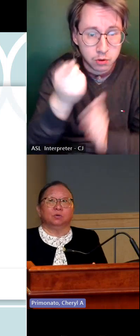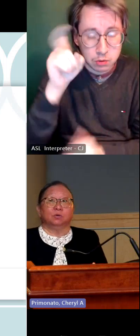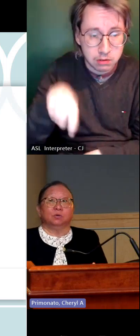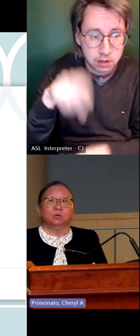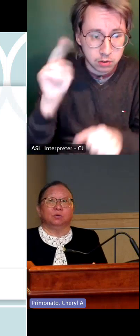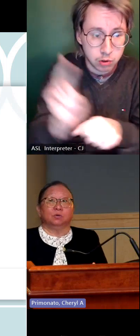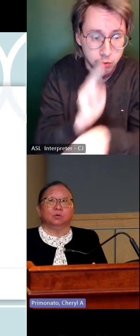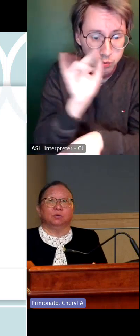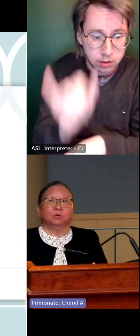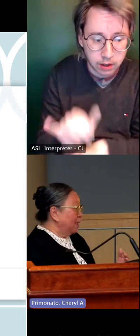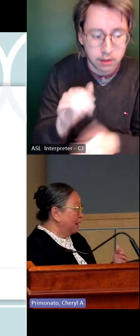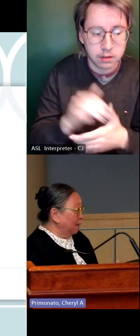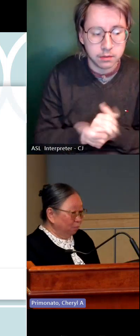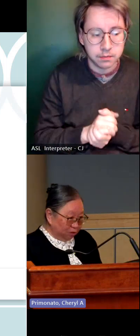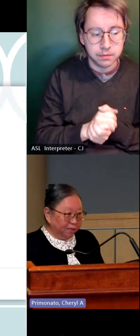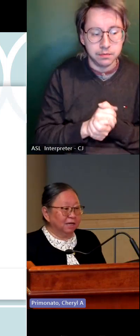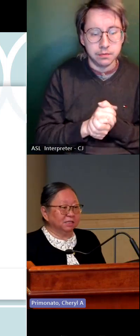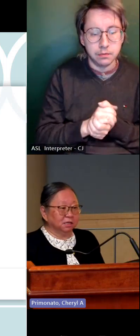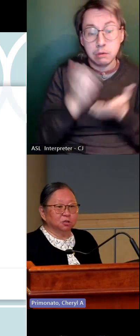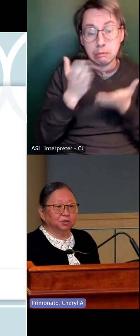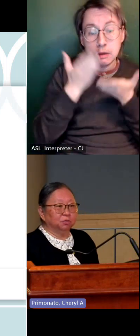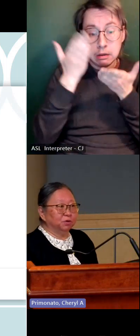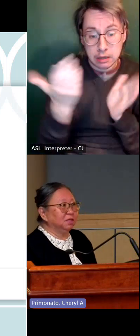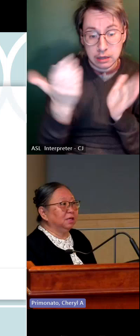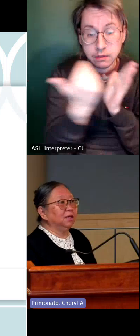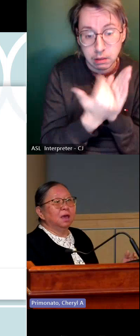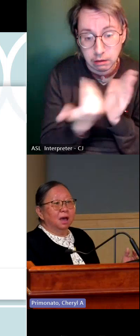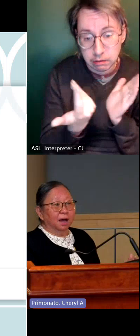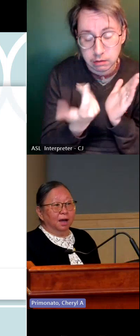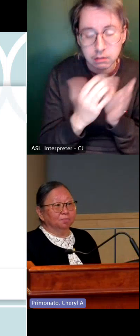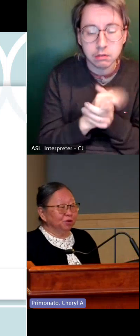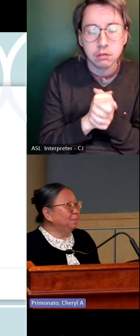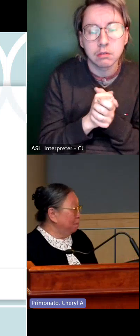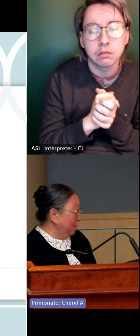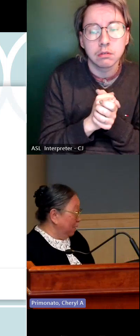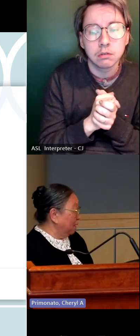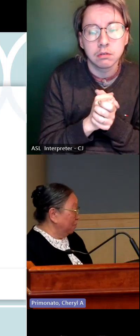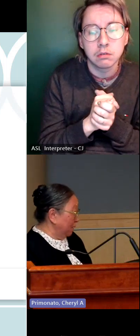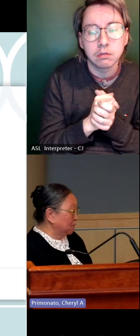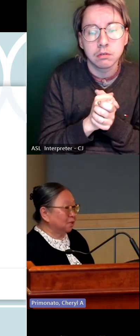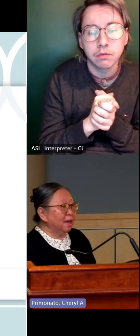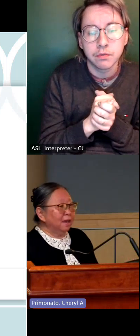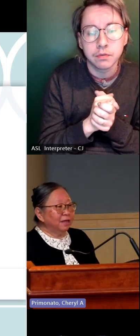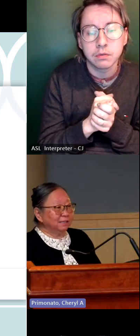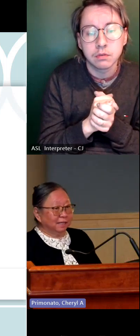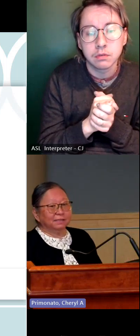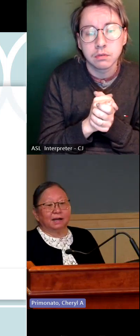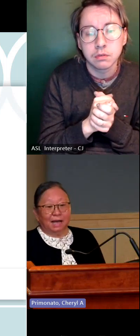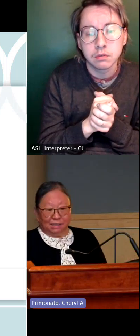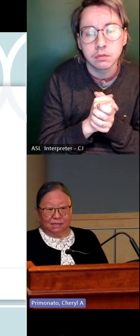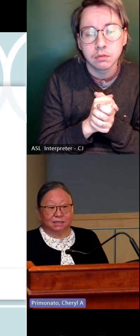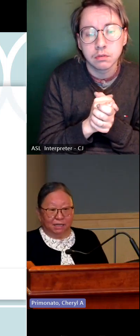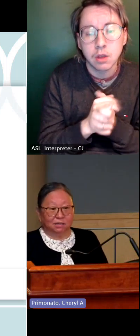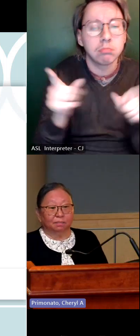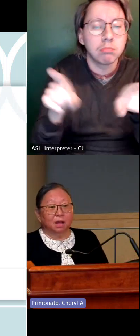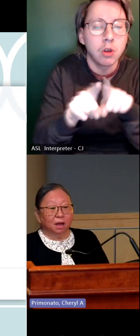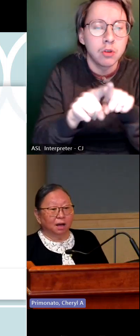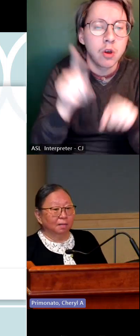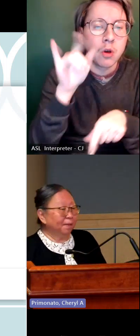DBE subcontractor list, which again is included with the pre-bid meeting minutes that is sent out as